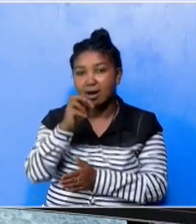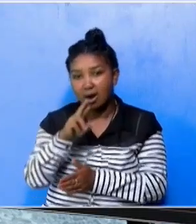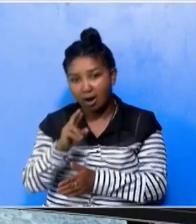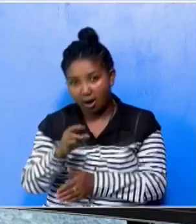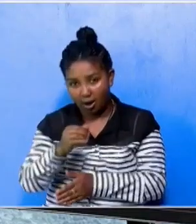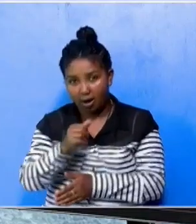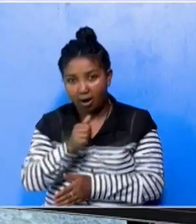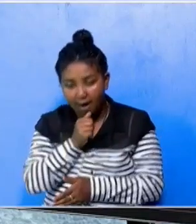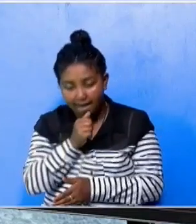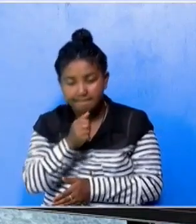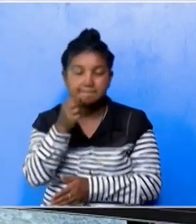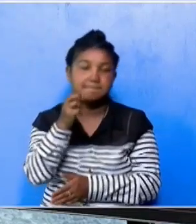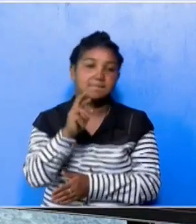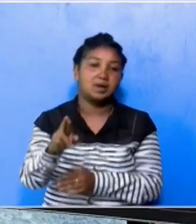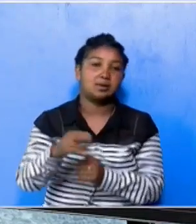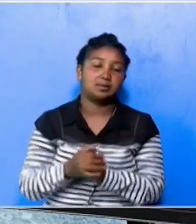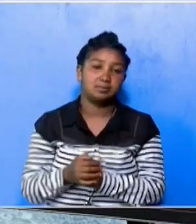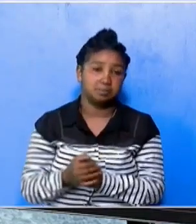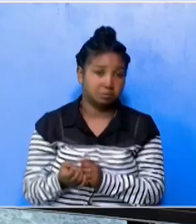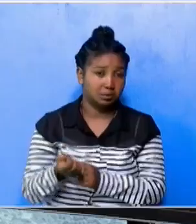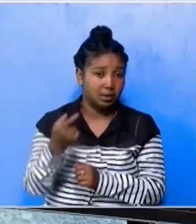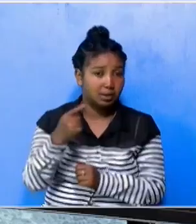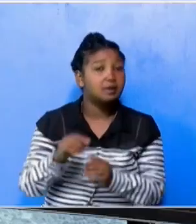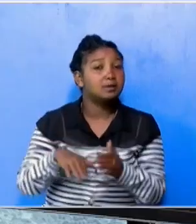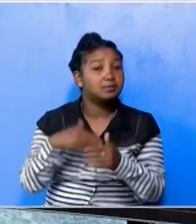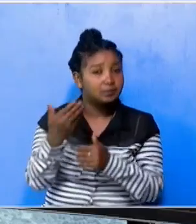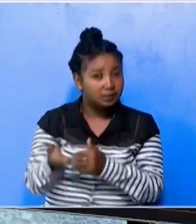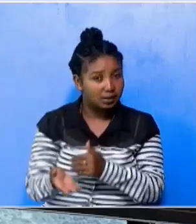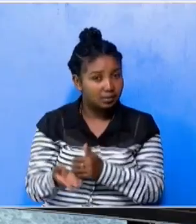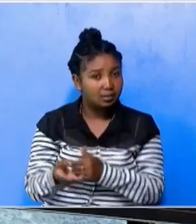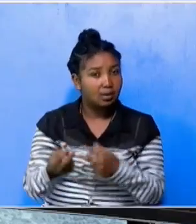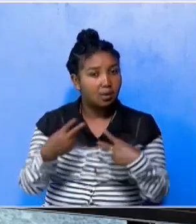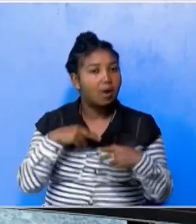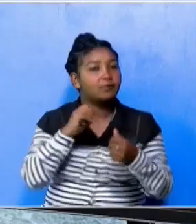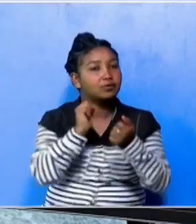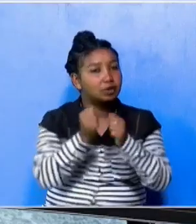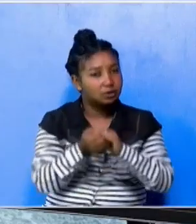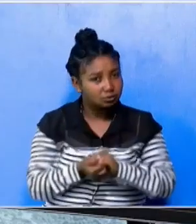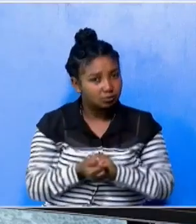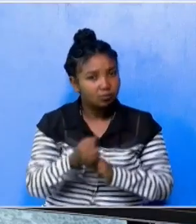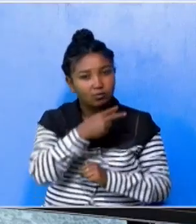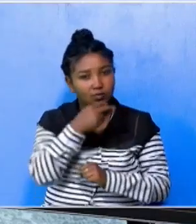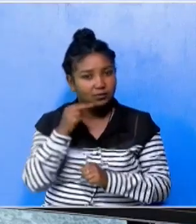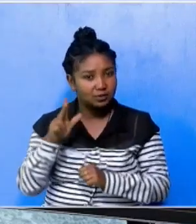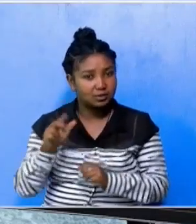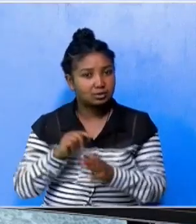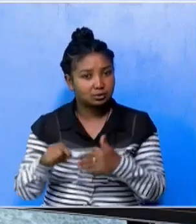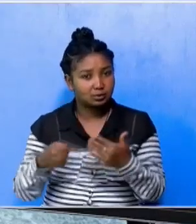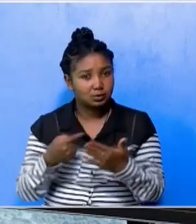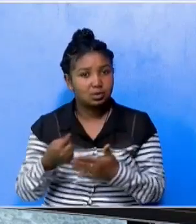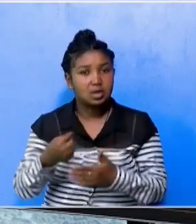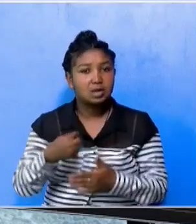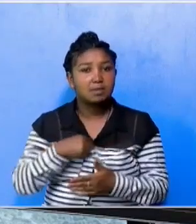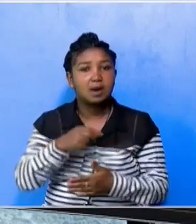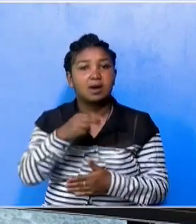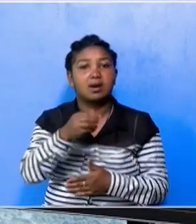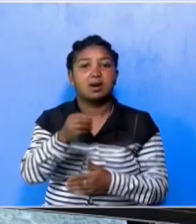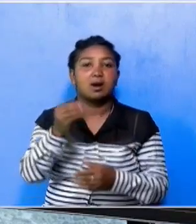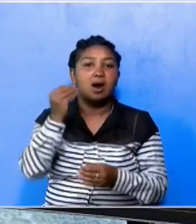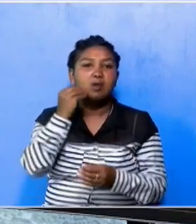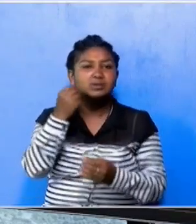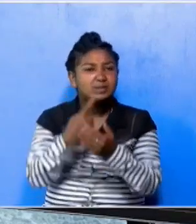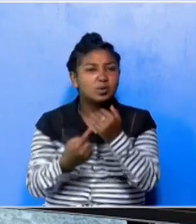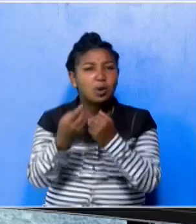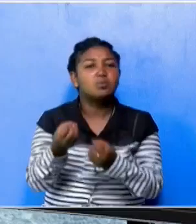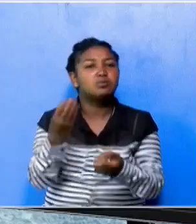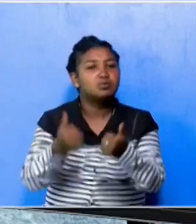am, are. Okay? Then we have to change this one into verbiary. So my house is singular or